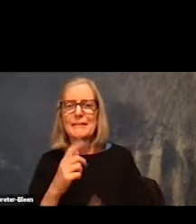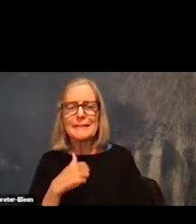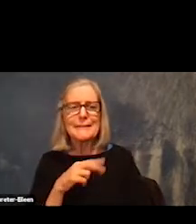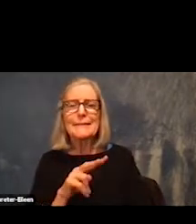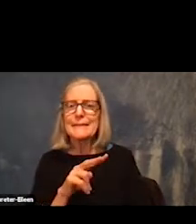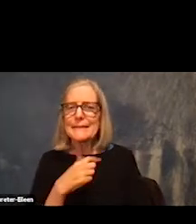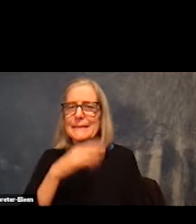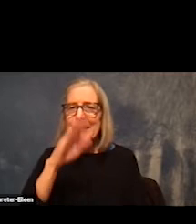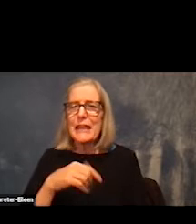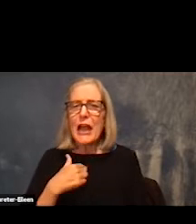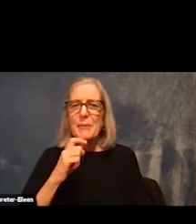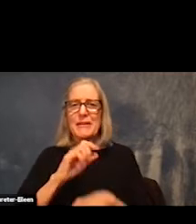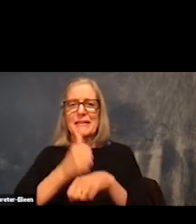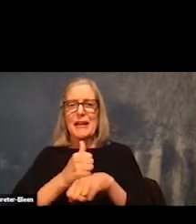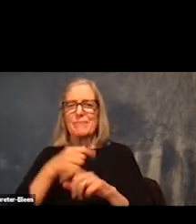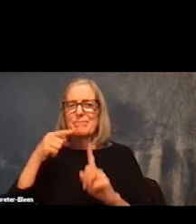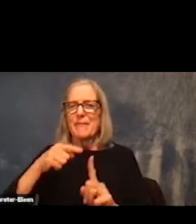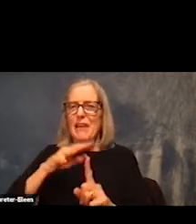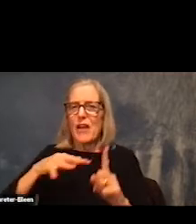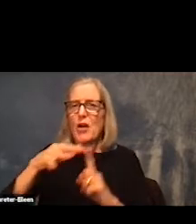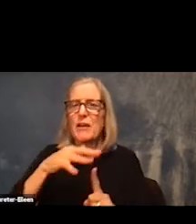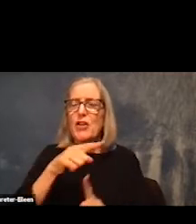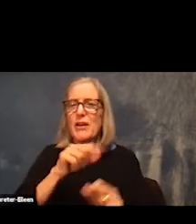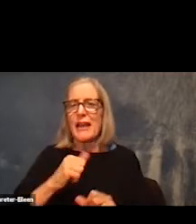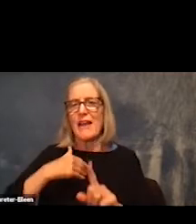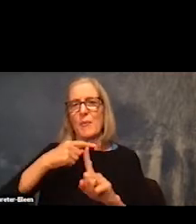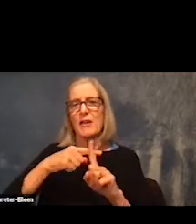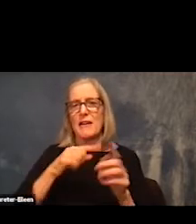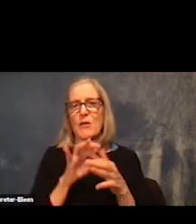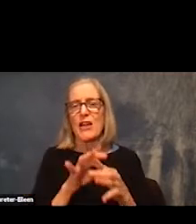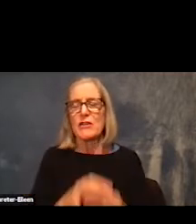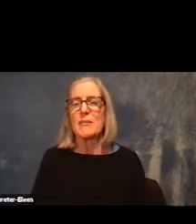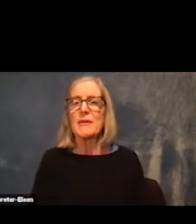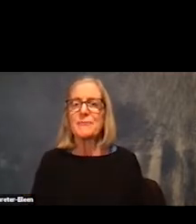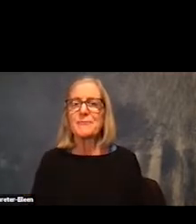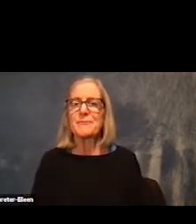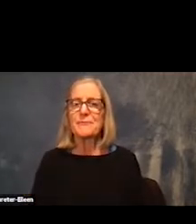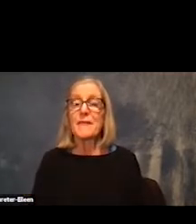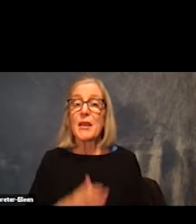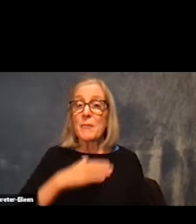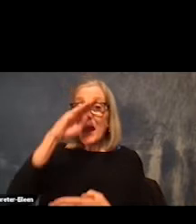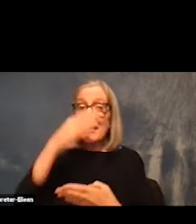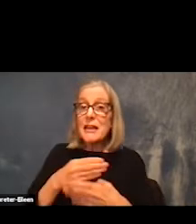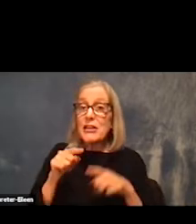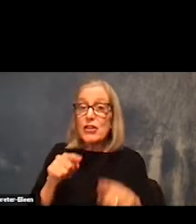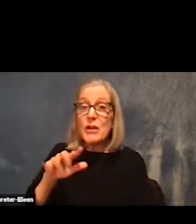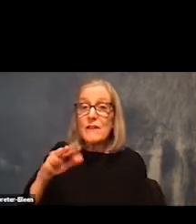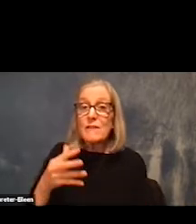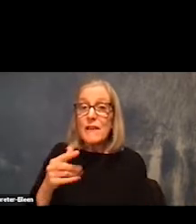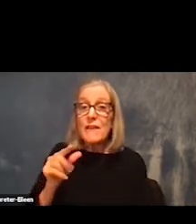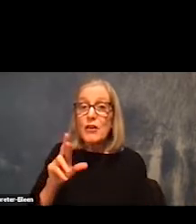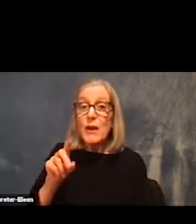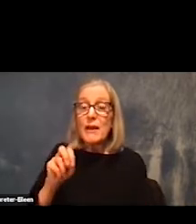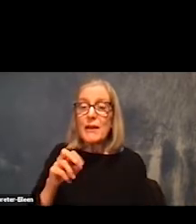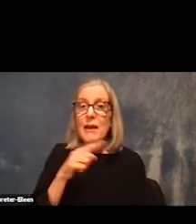peer relations. I was relieved in the 5th grade when he discovered the joy of science fiction and his reading jumped to that 12th